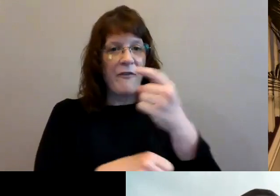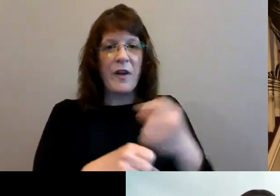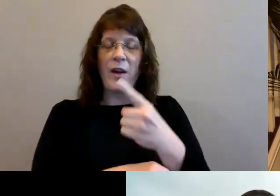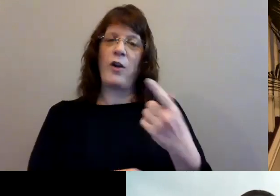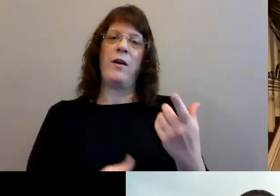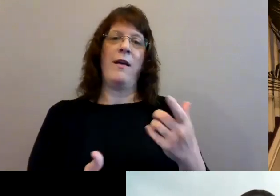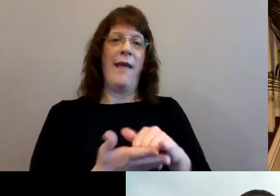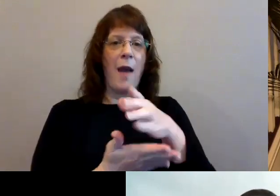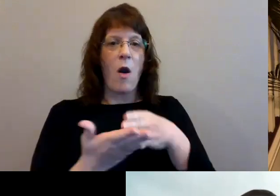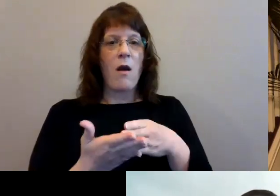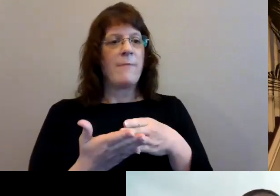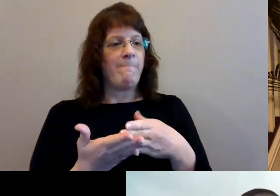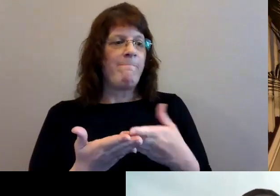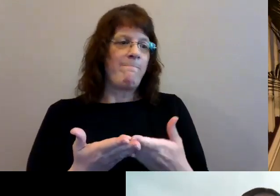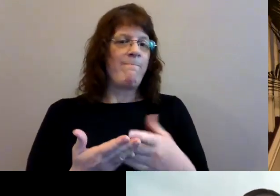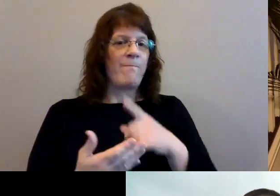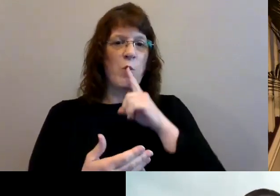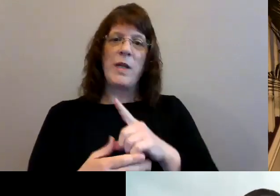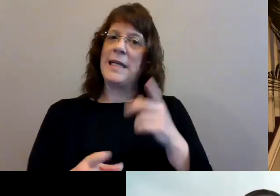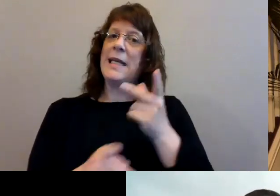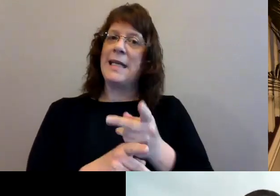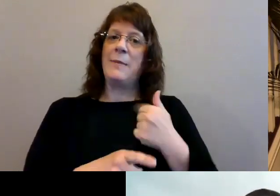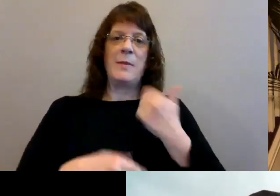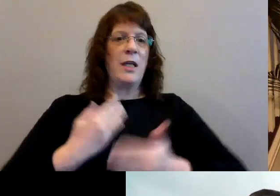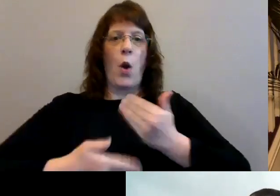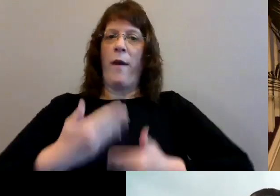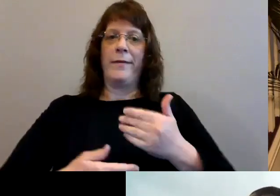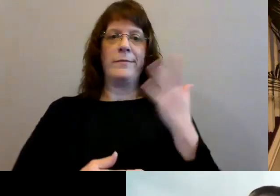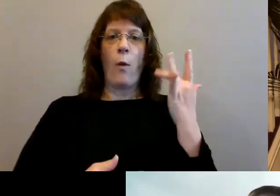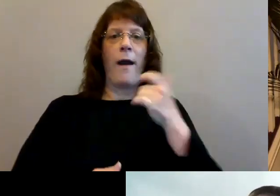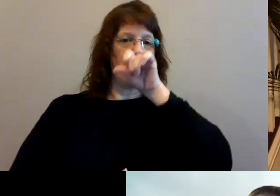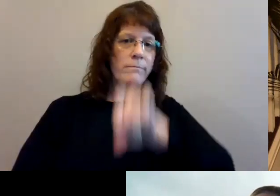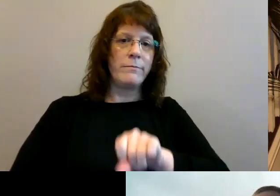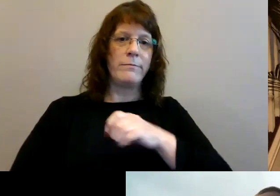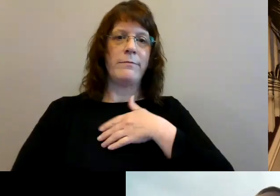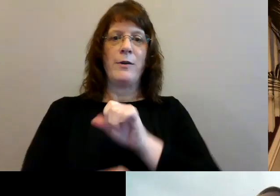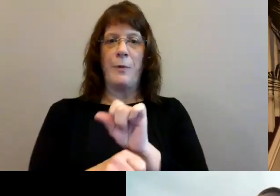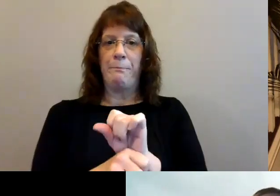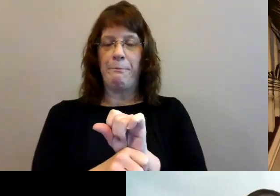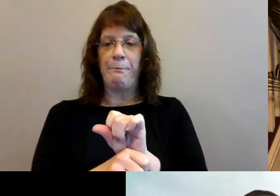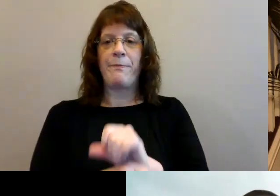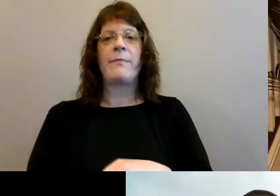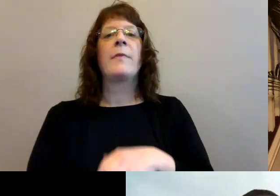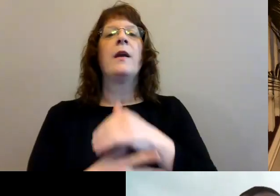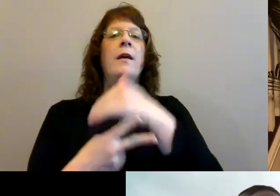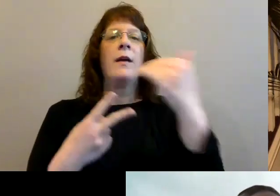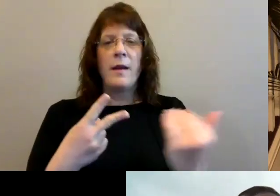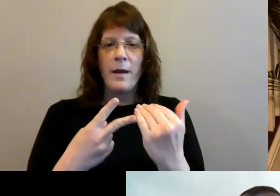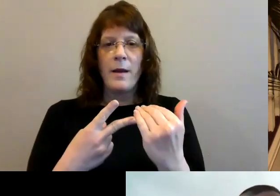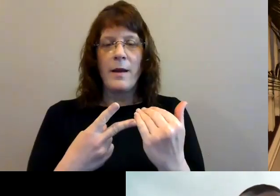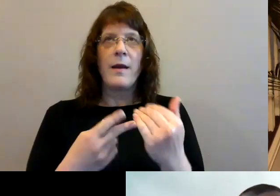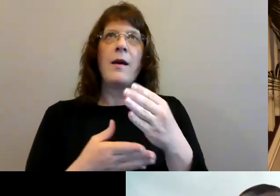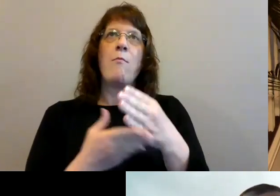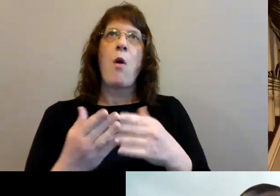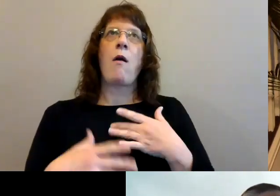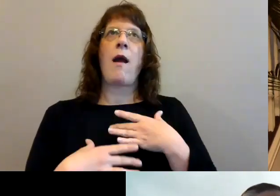is just, this is what it keeps me going, basically, why I love my job. Now, the part I like the